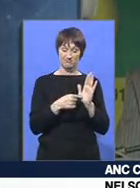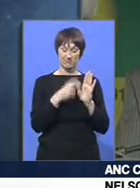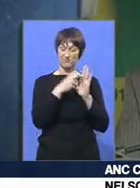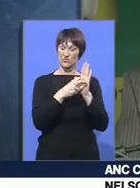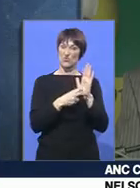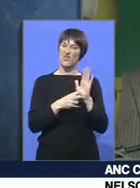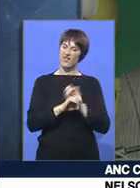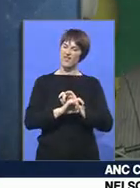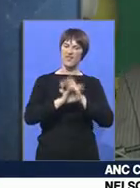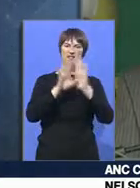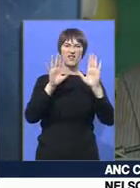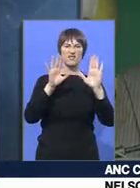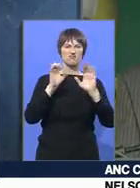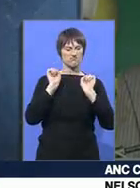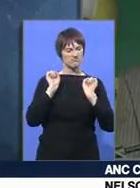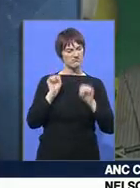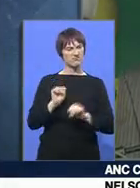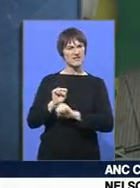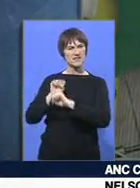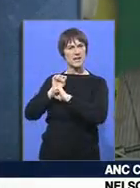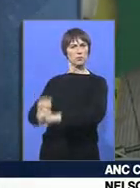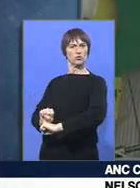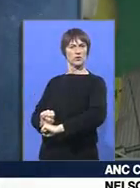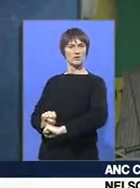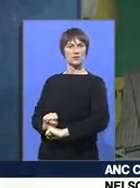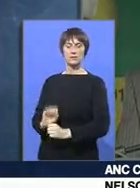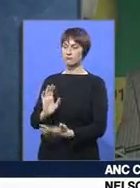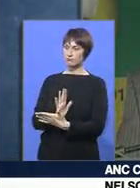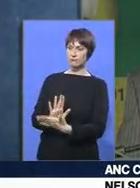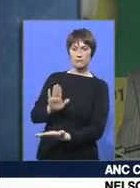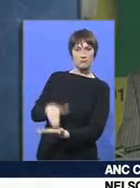to sabotage strategic outposts,